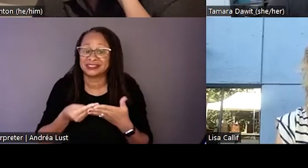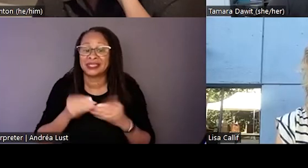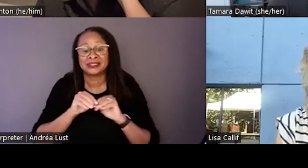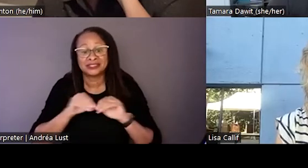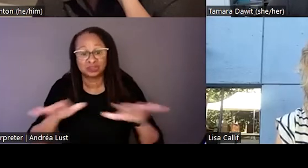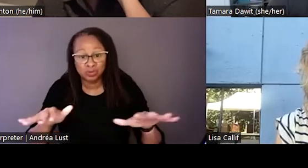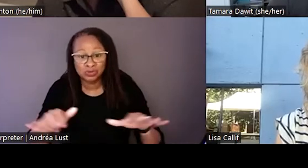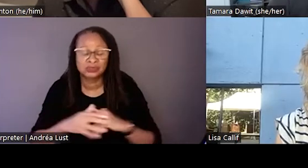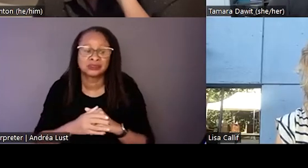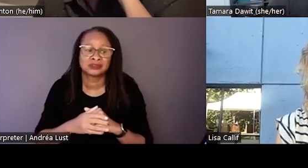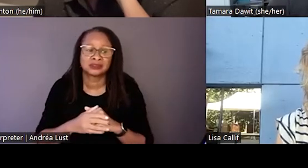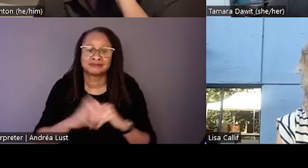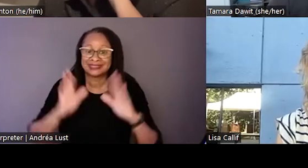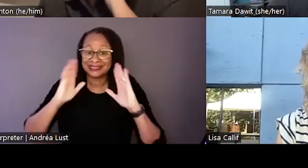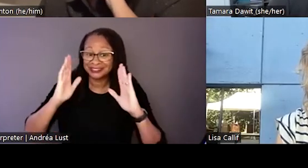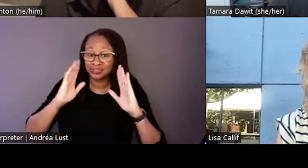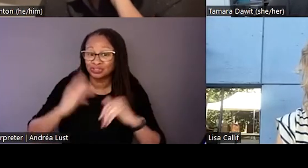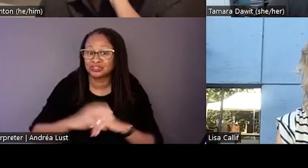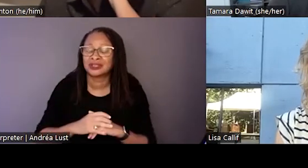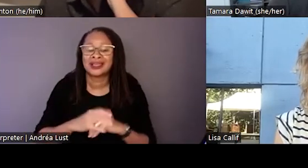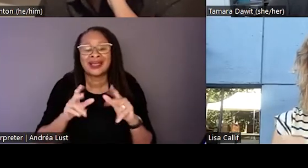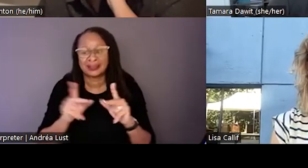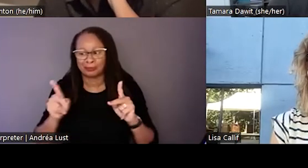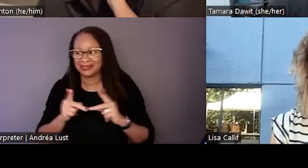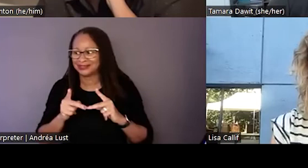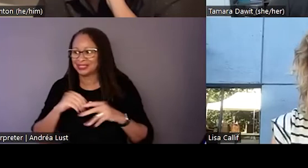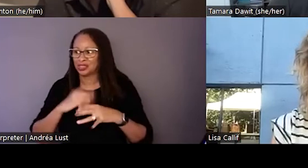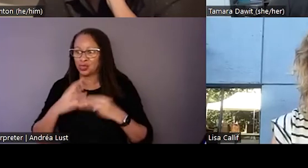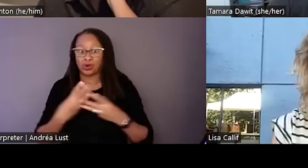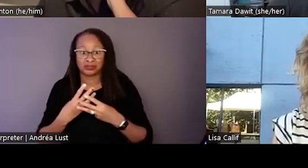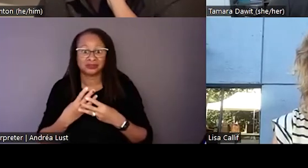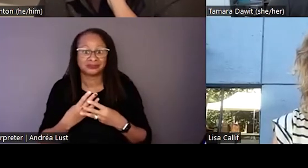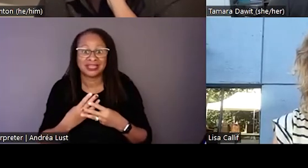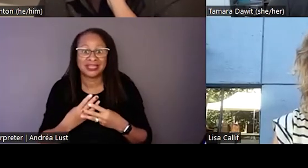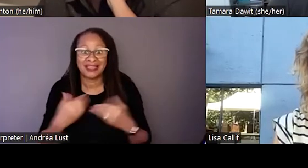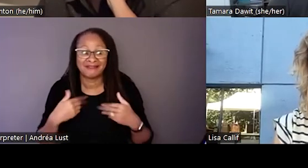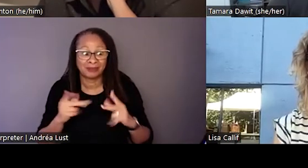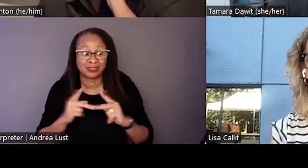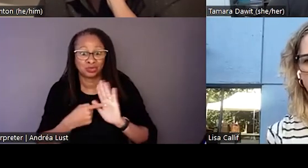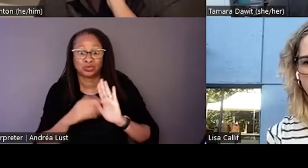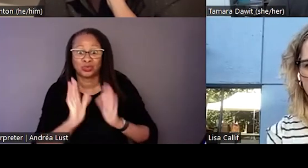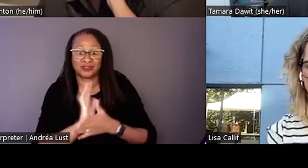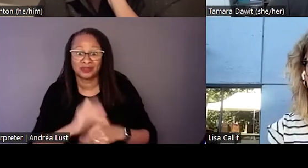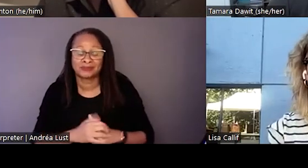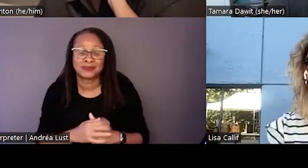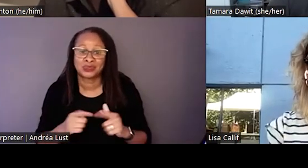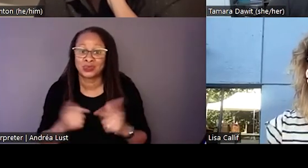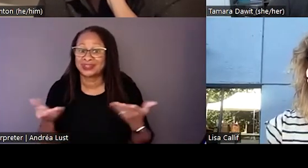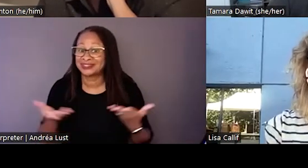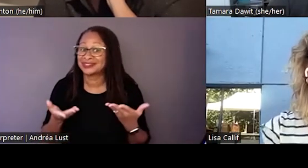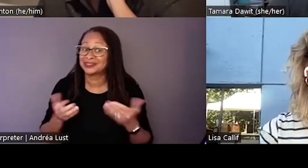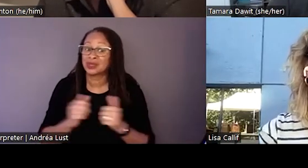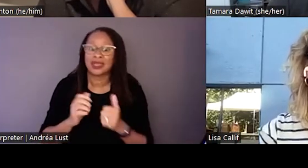distribution, attention, a place in the world, and also, yeah, to exist with